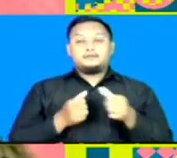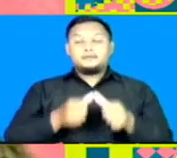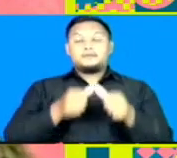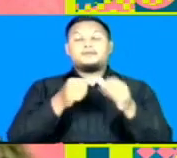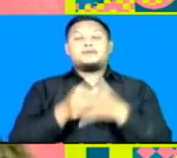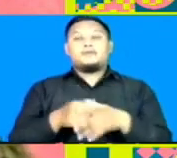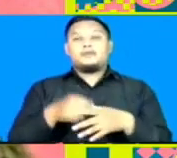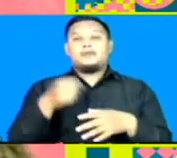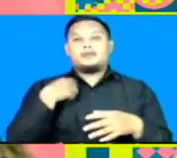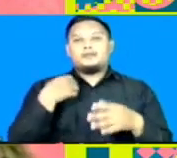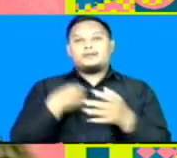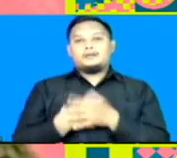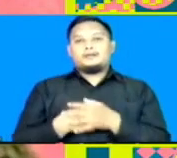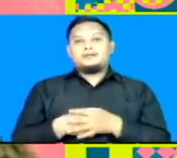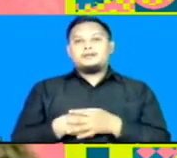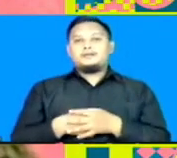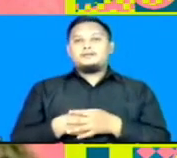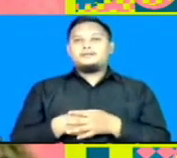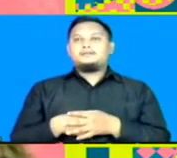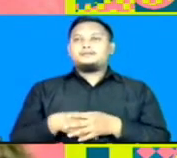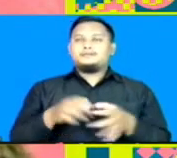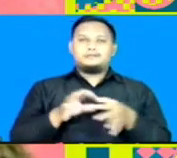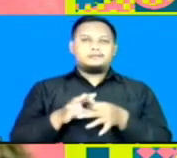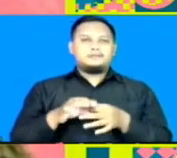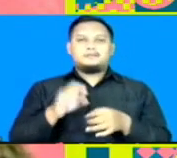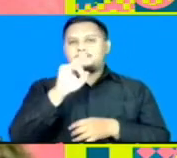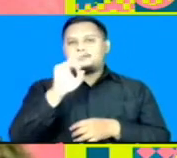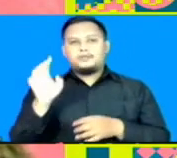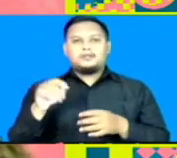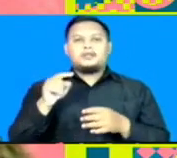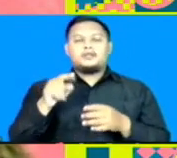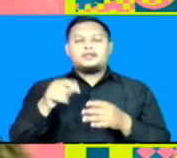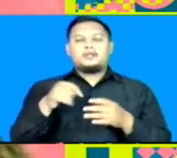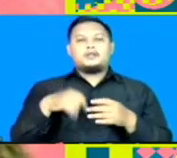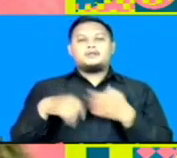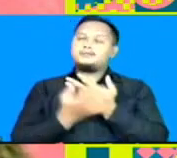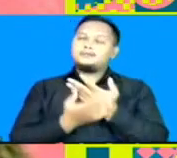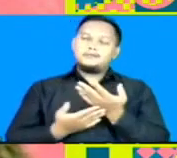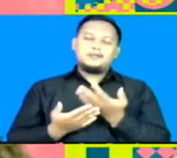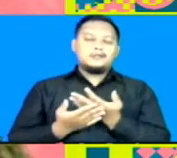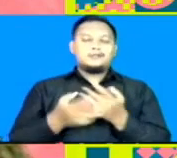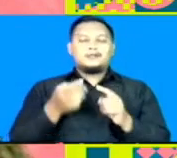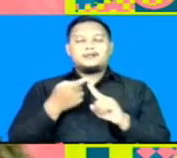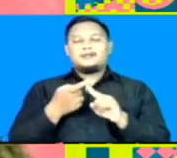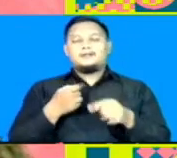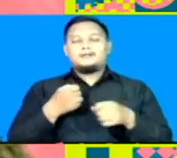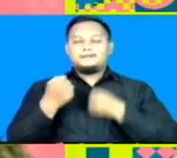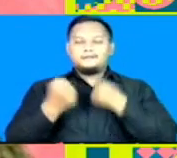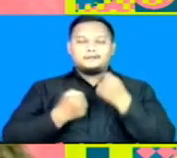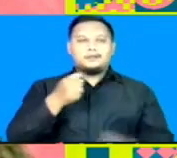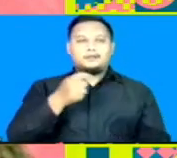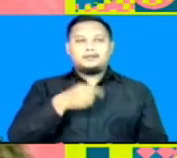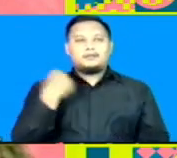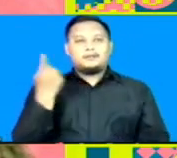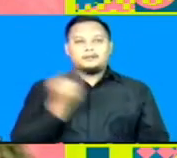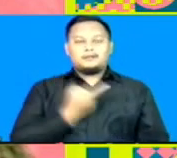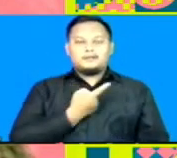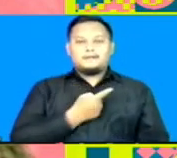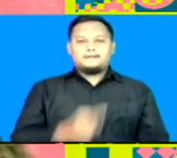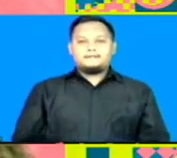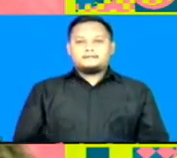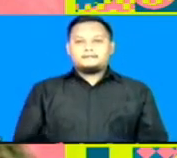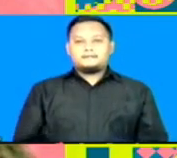third priority issues. The fragmented and inequitable state of post-pandemic recovery efforts indicates